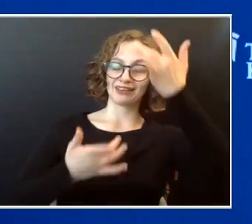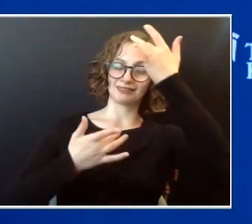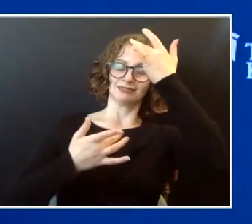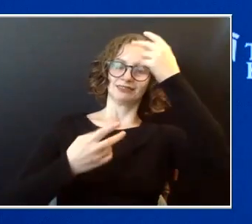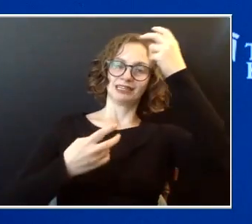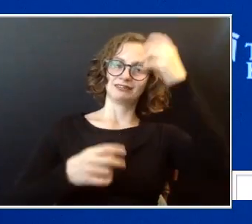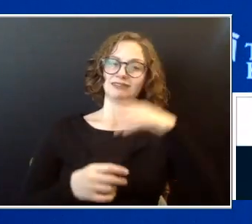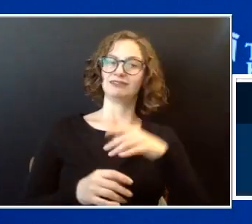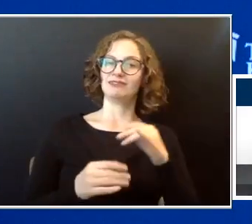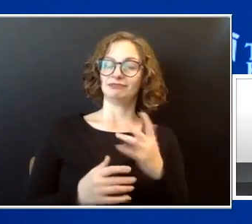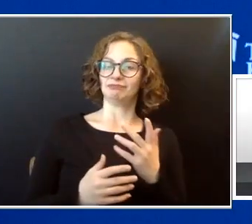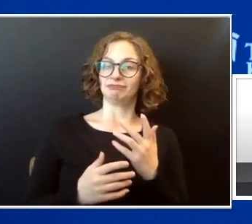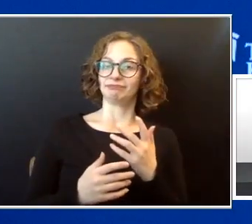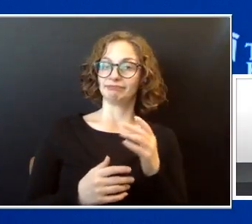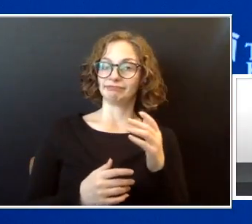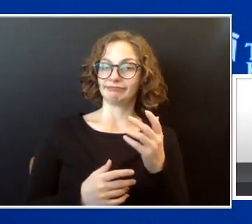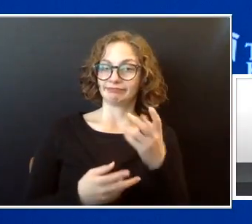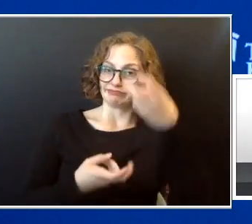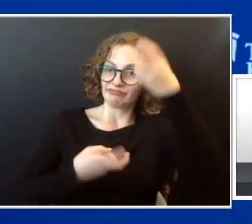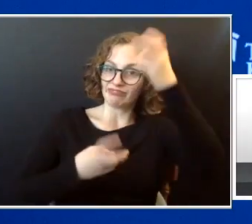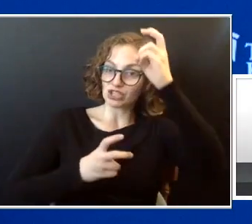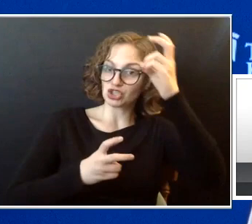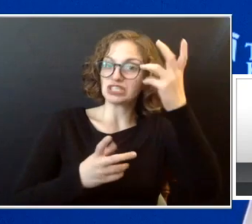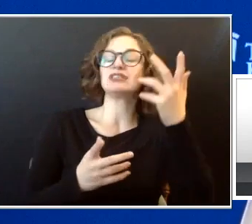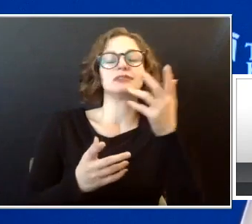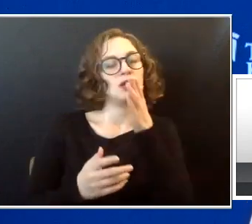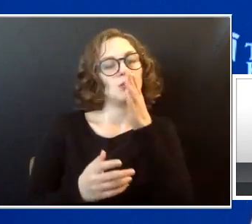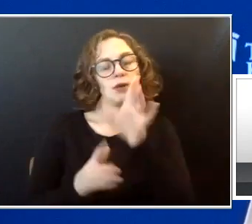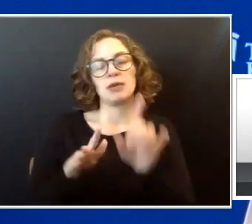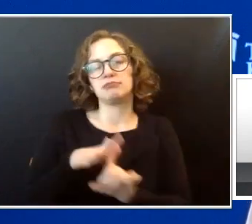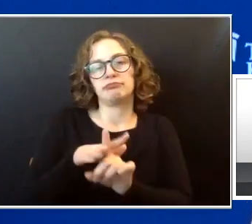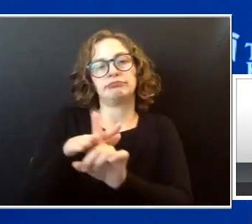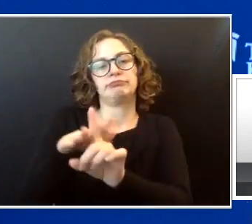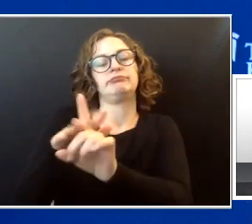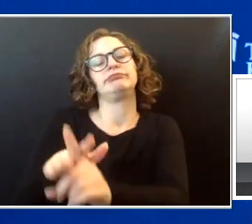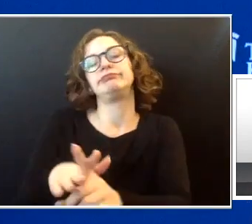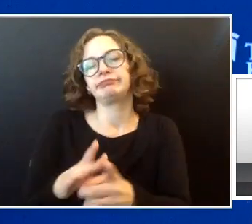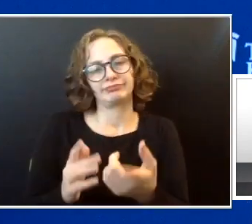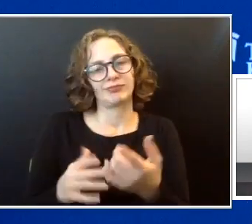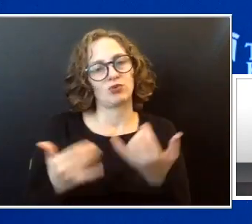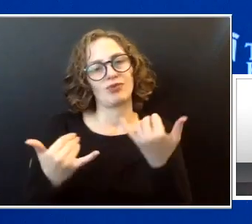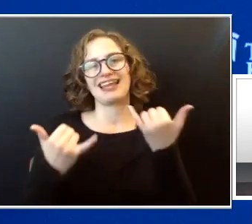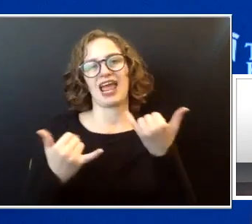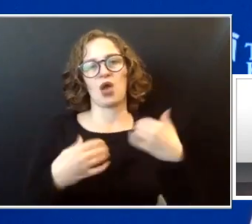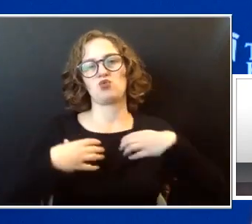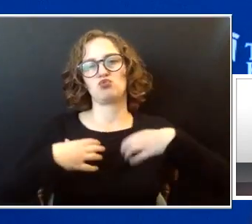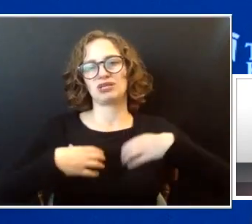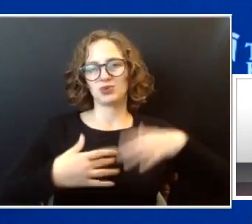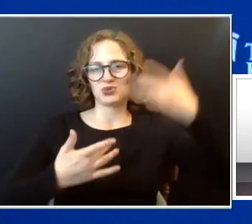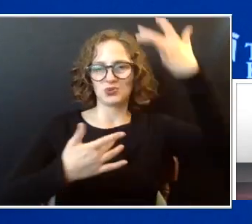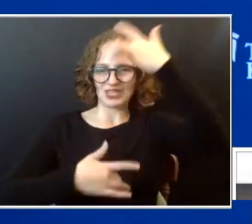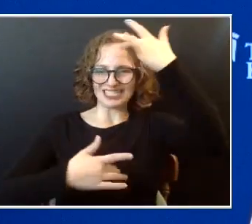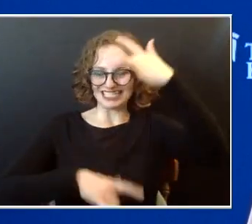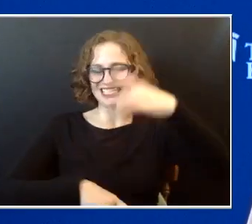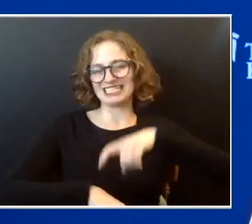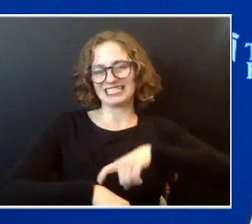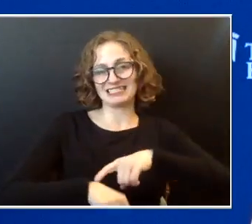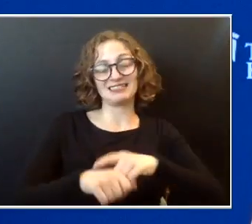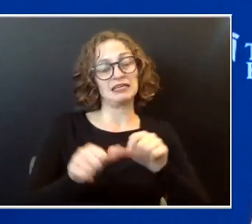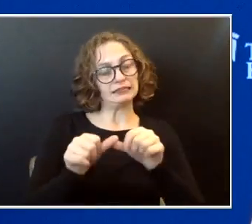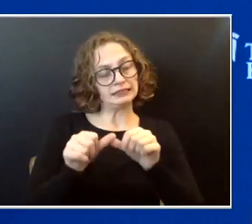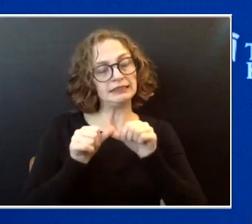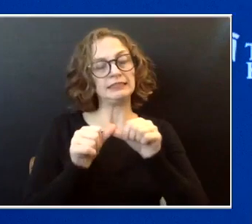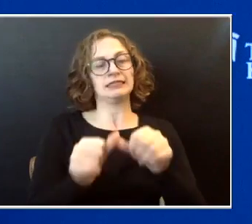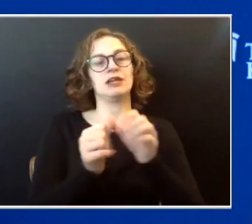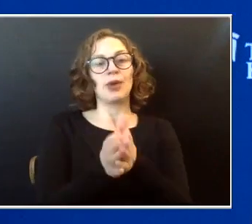We are in the middle of respiratory viral season. Certainly continue those public health pillars, hand washing, don't touch